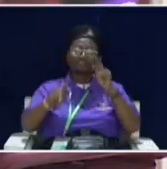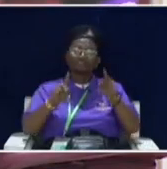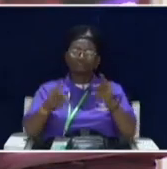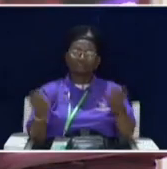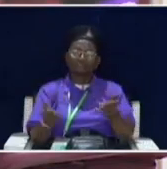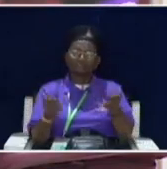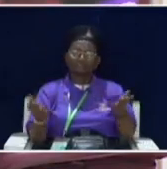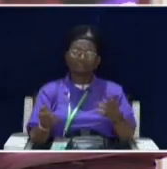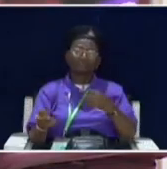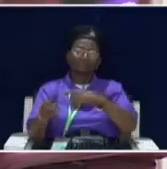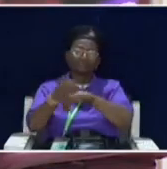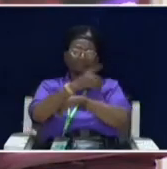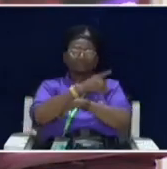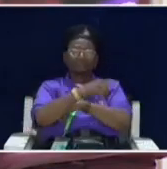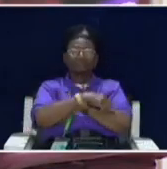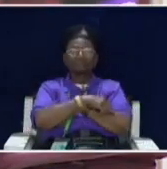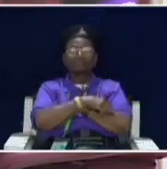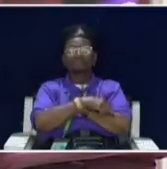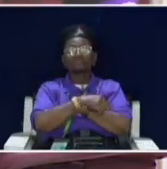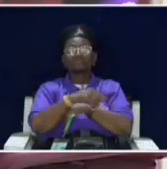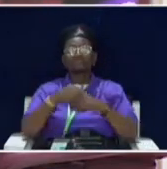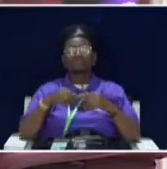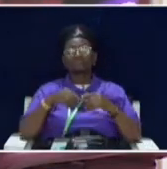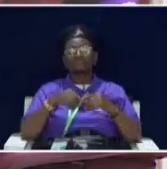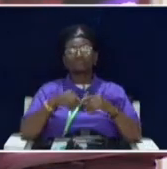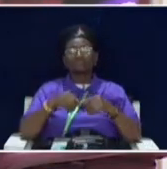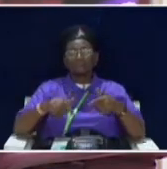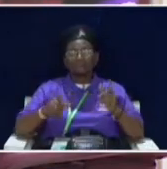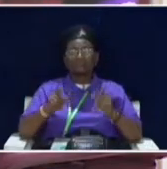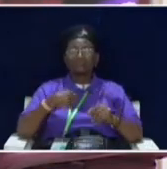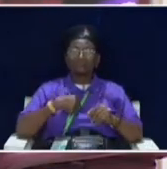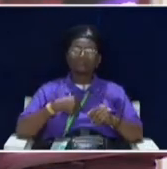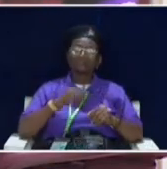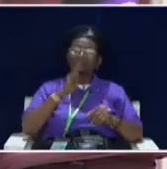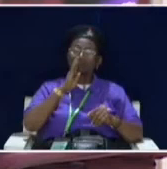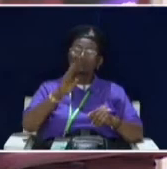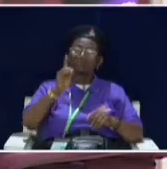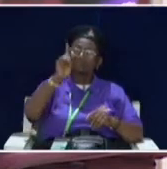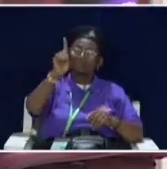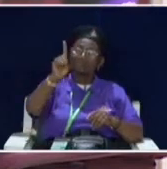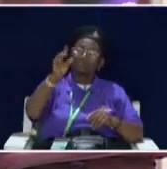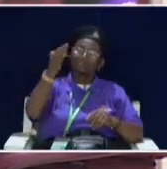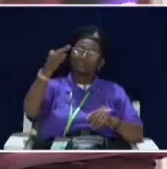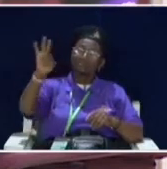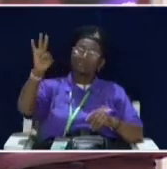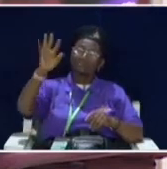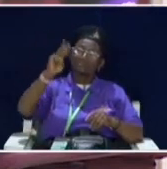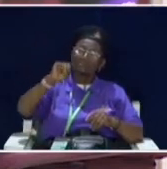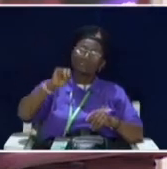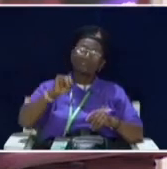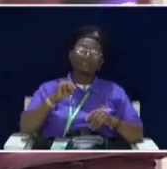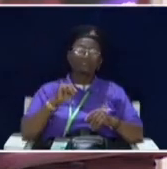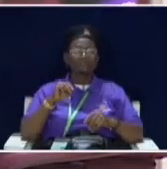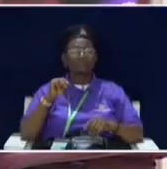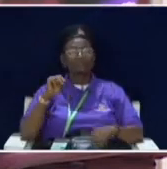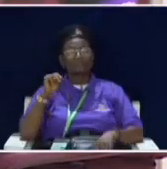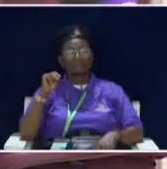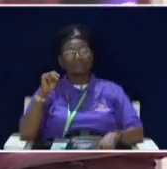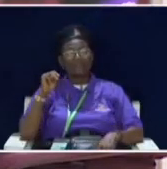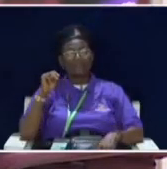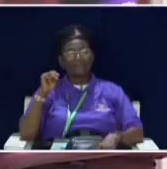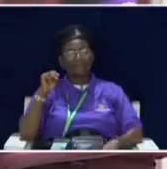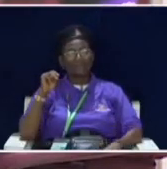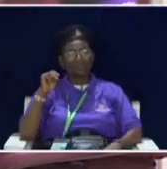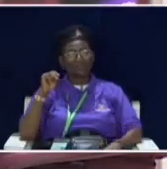2 people here tonight, let me be one of them. Let that be your next prayer.